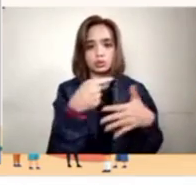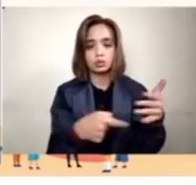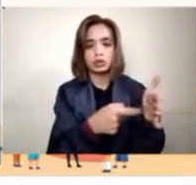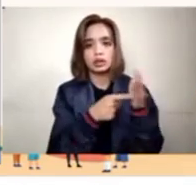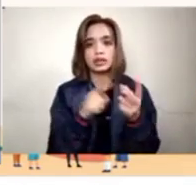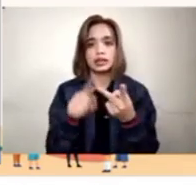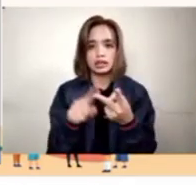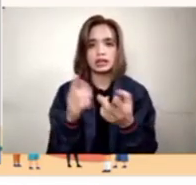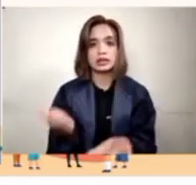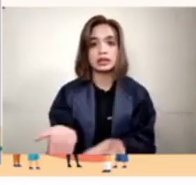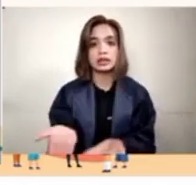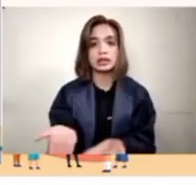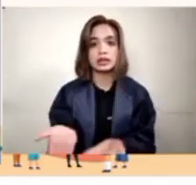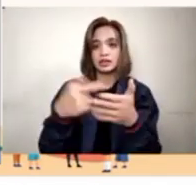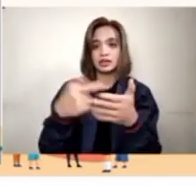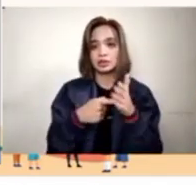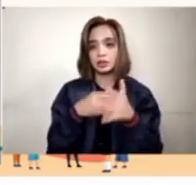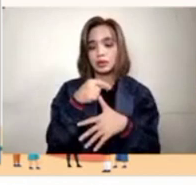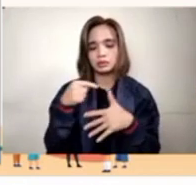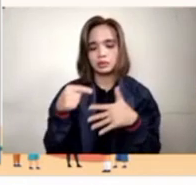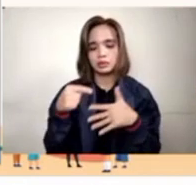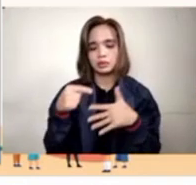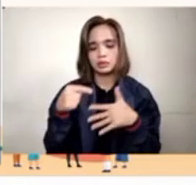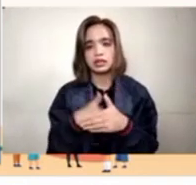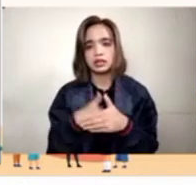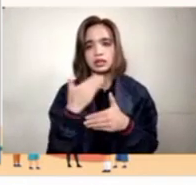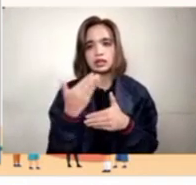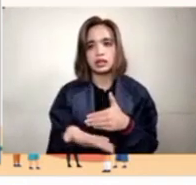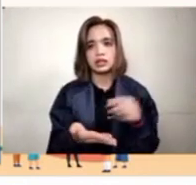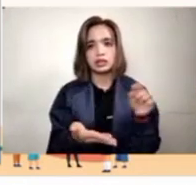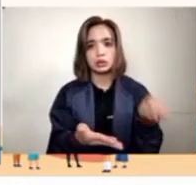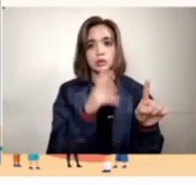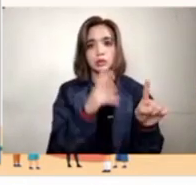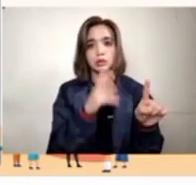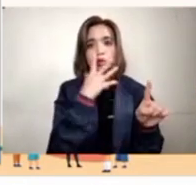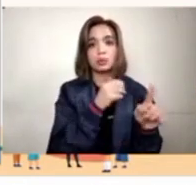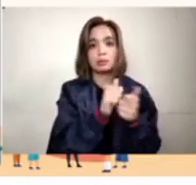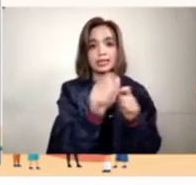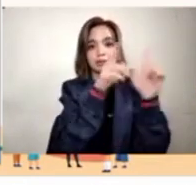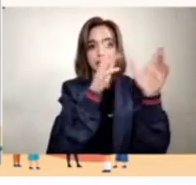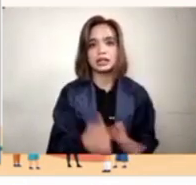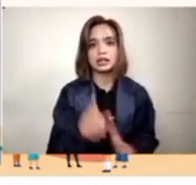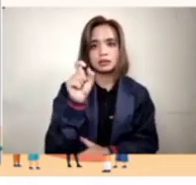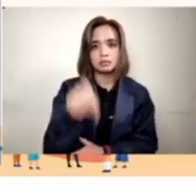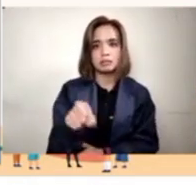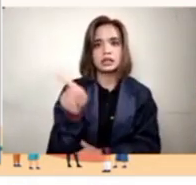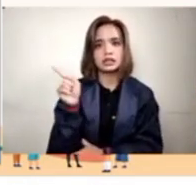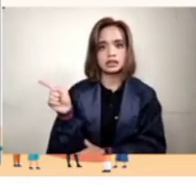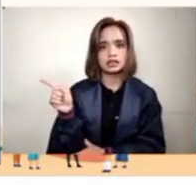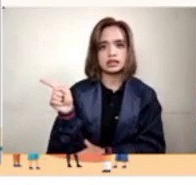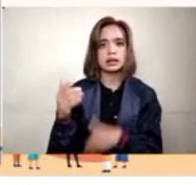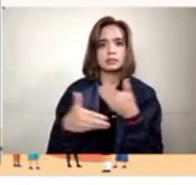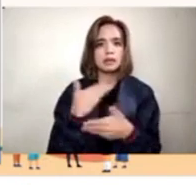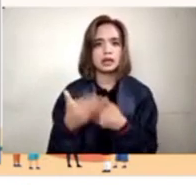qualification standards, and step two, which is on the submission of performance requirements, the eligible applicant shall undergo